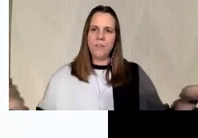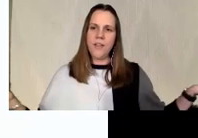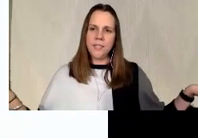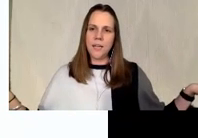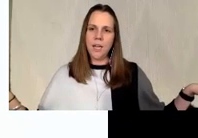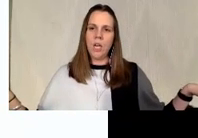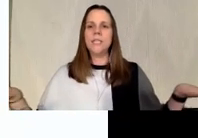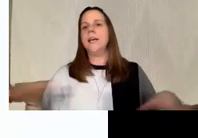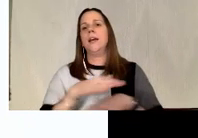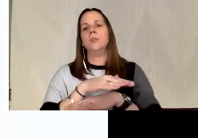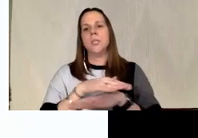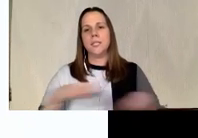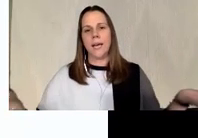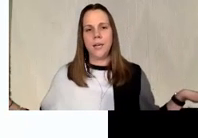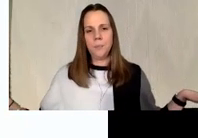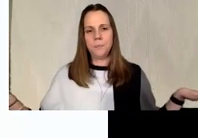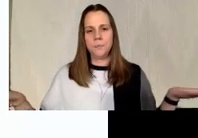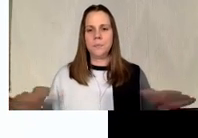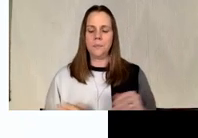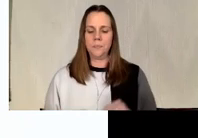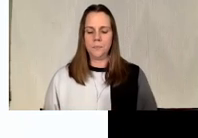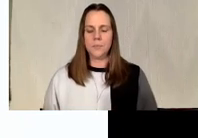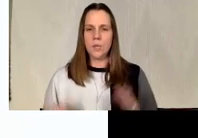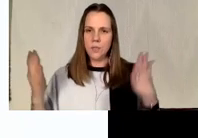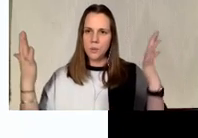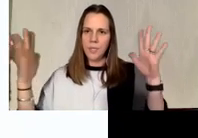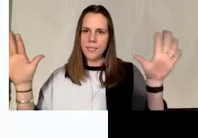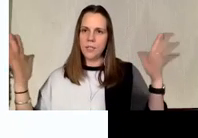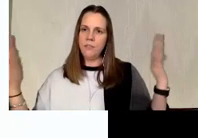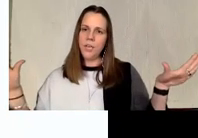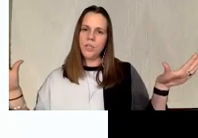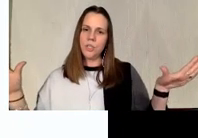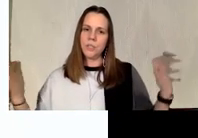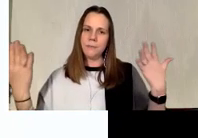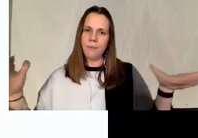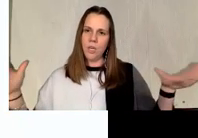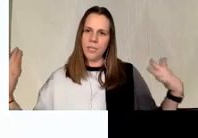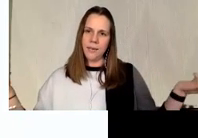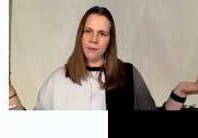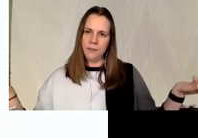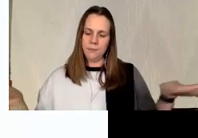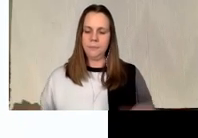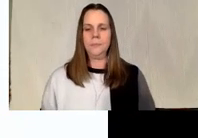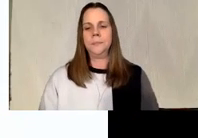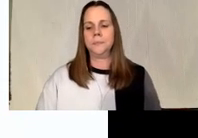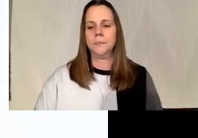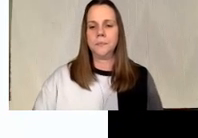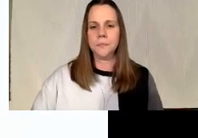the surface and all done out to the side. So it's really easy. Finished, all done.